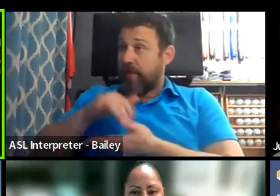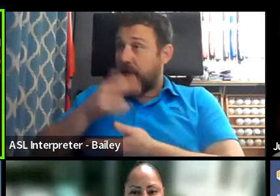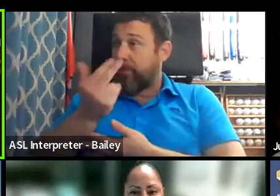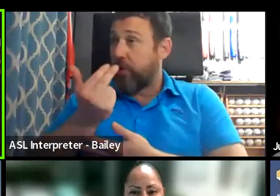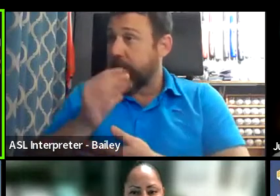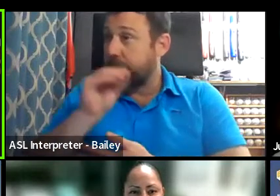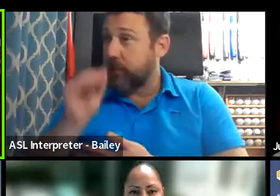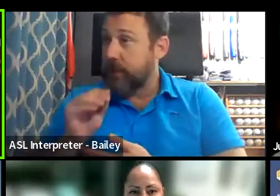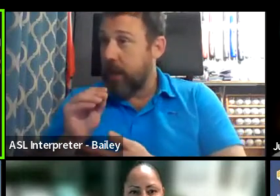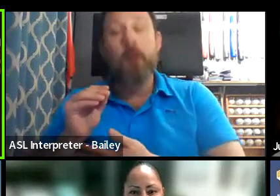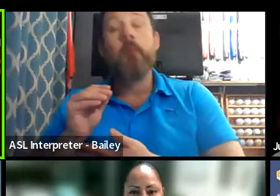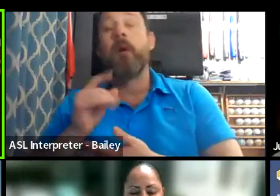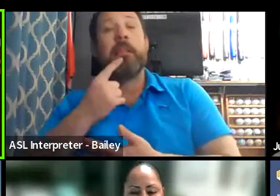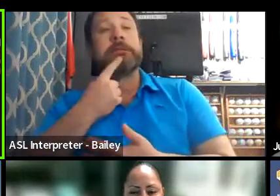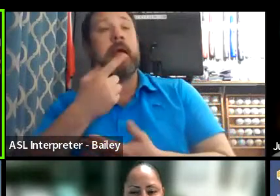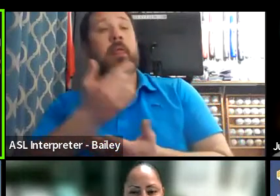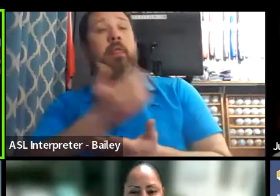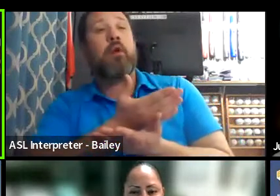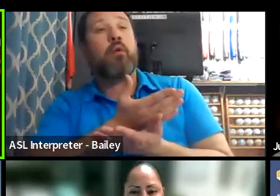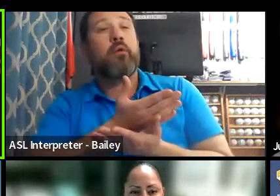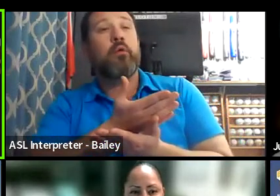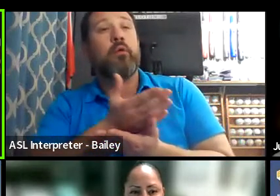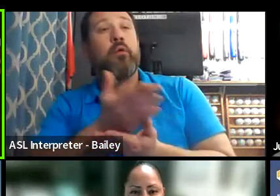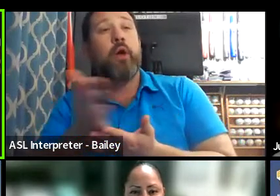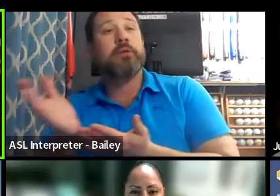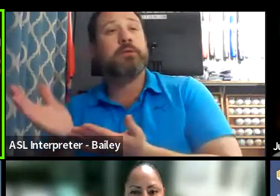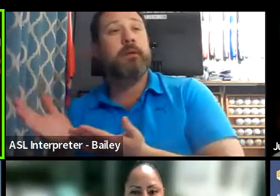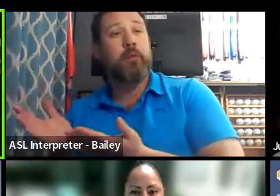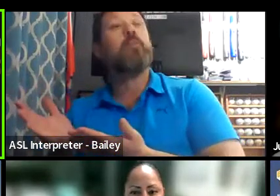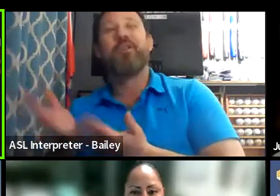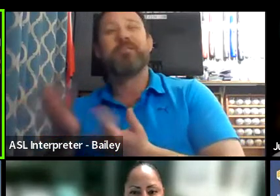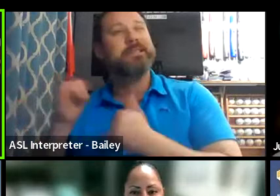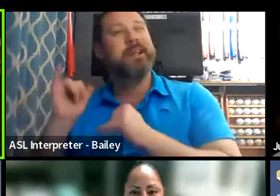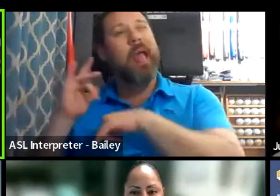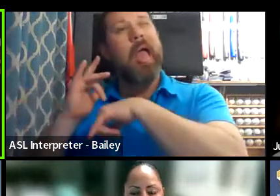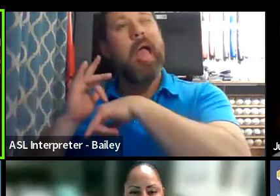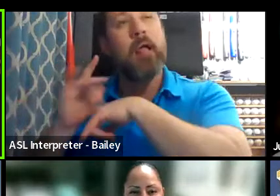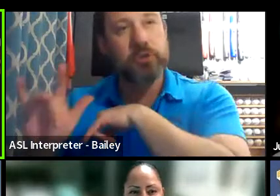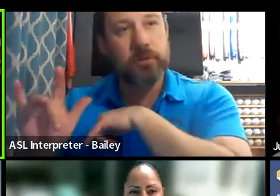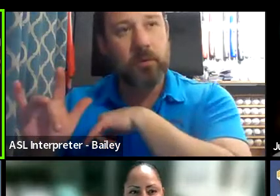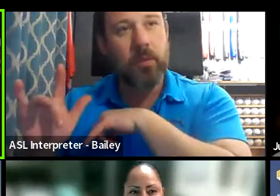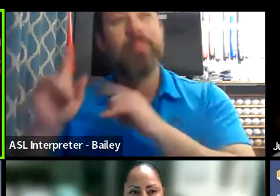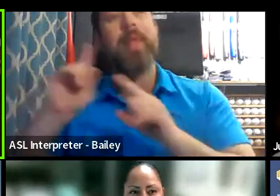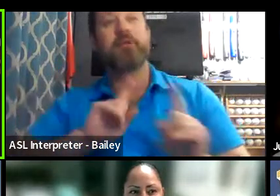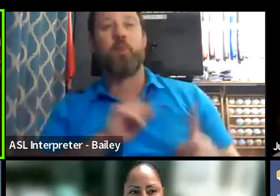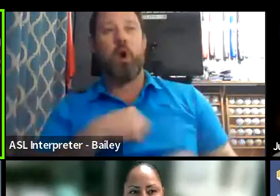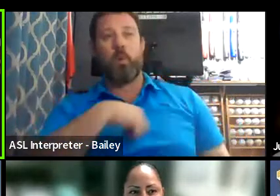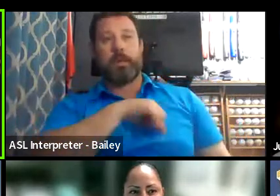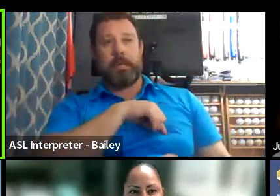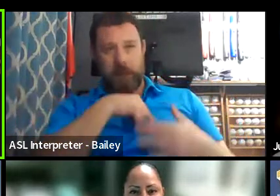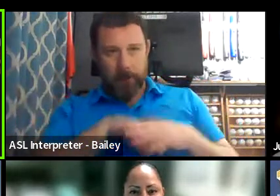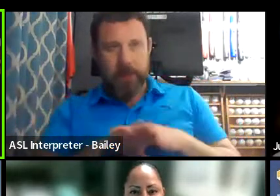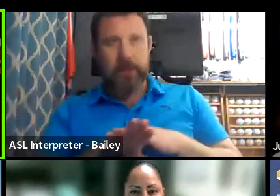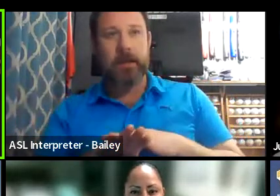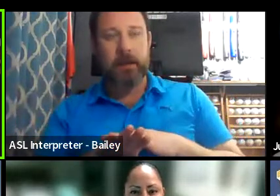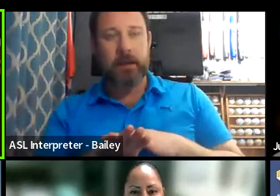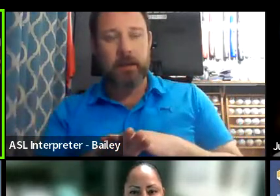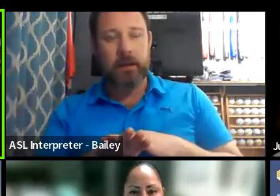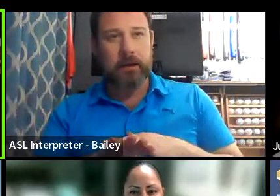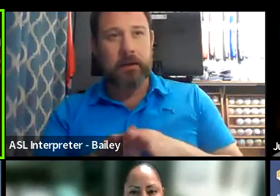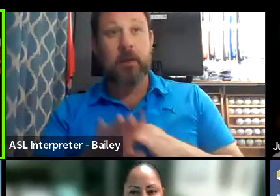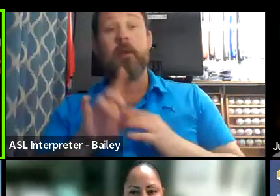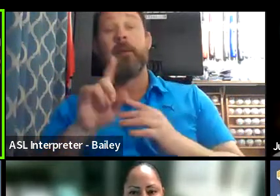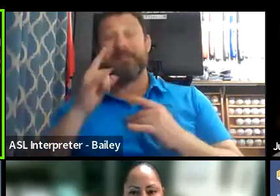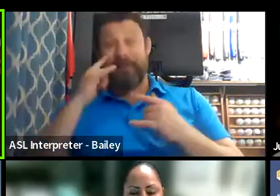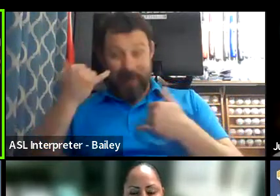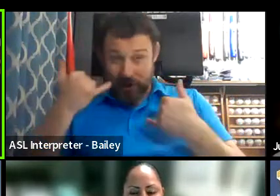if the rest of the group are still eligible, that's where we all come in. Because if they are